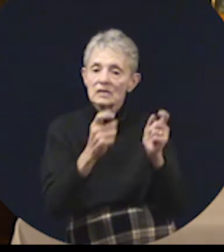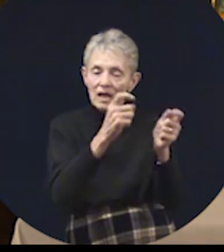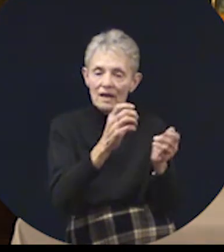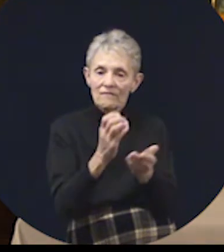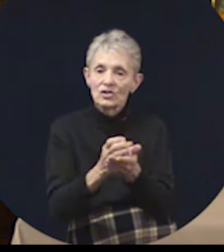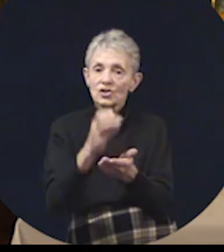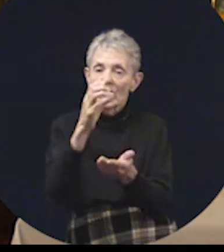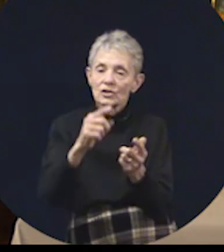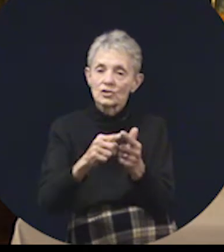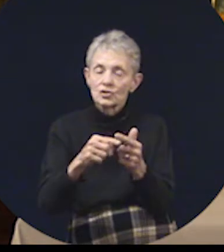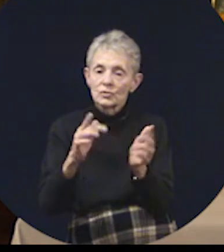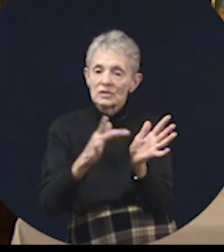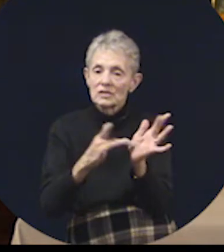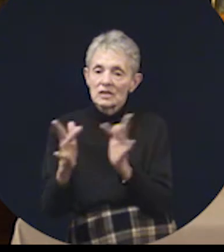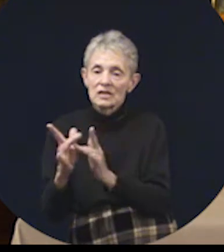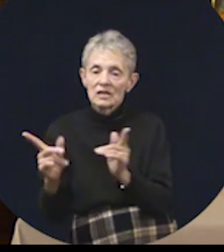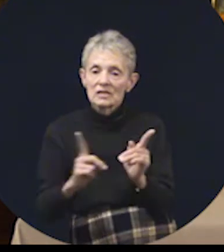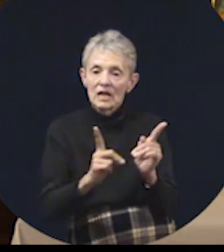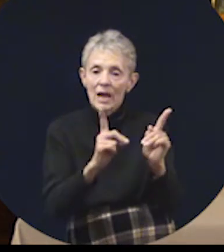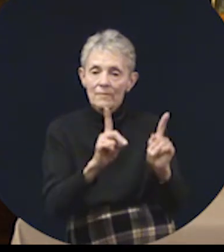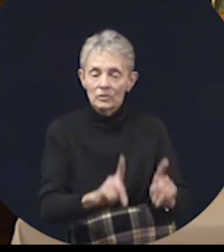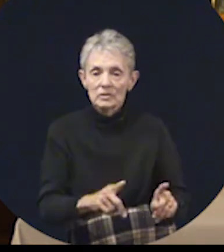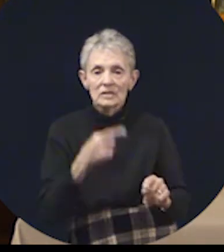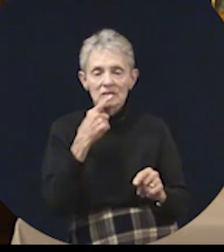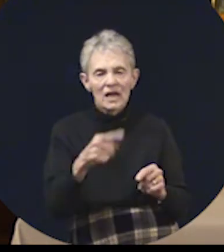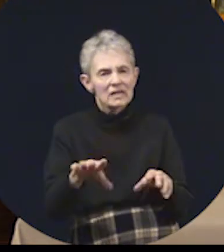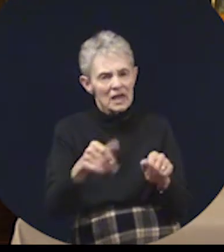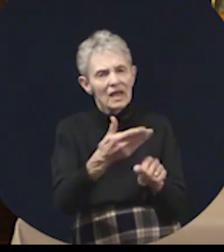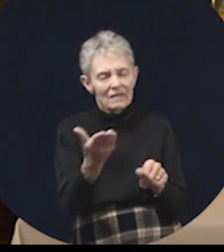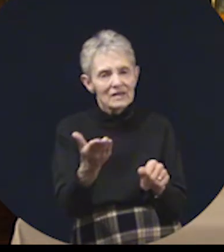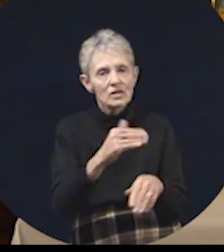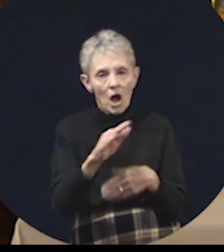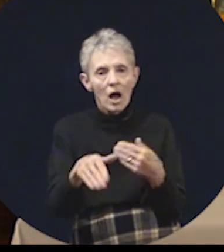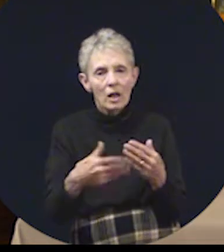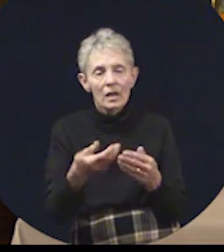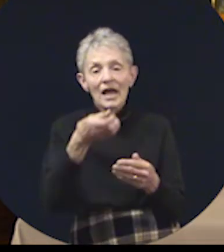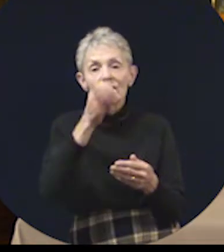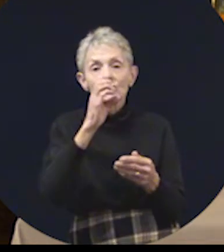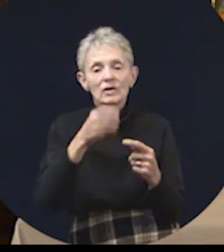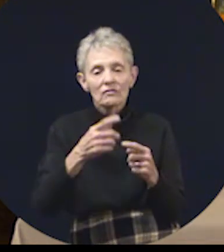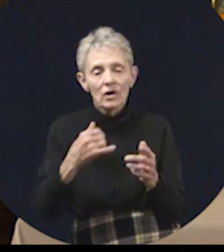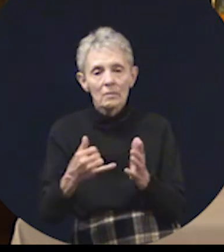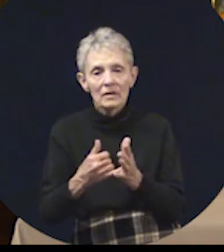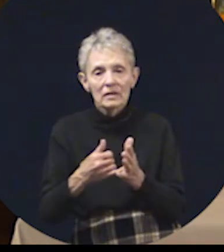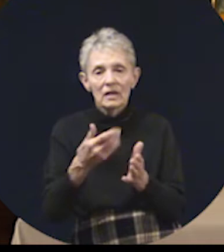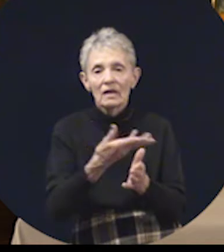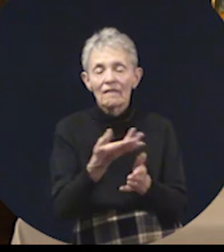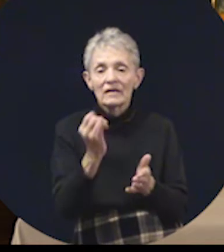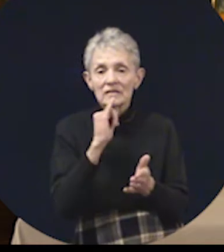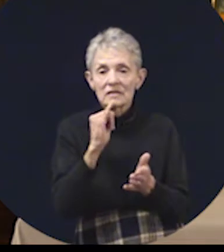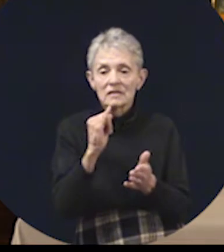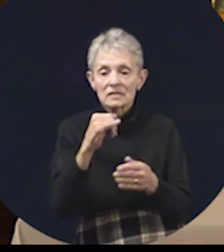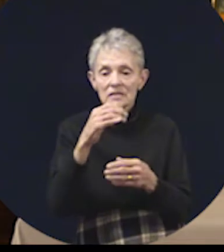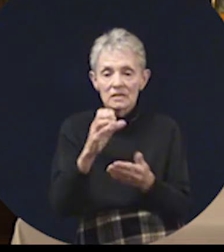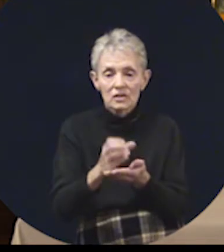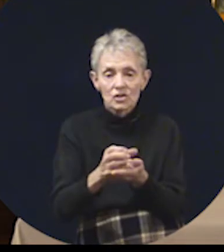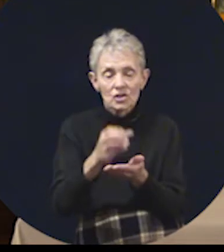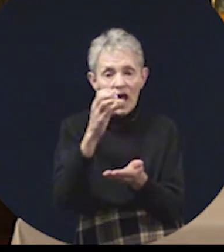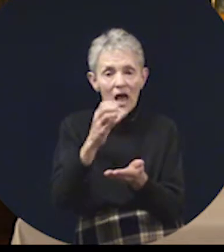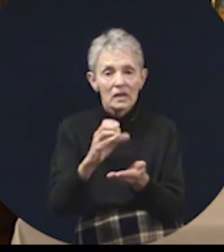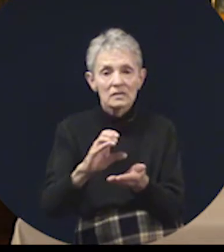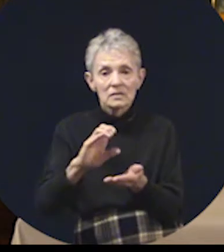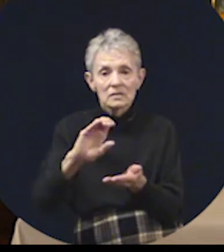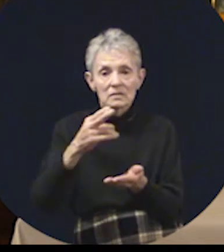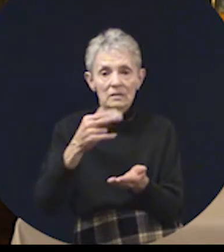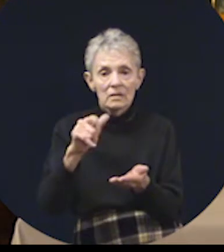his disciples, saying, "Take this, all of you, and drink from it, for this is the chalice of my blood,